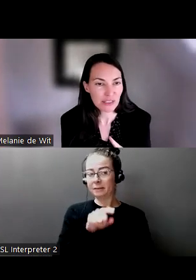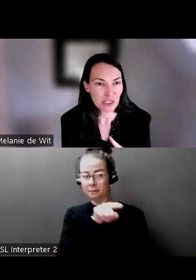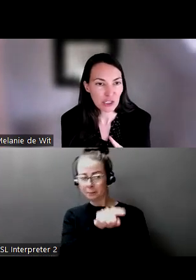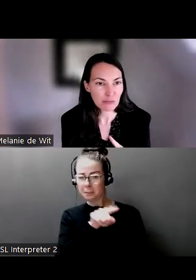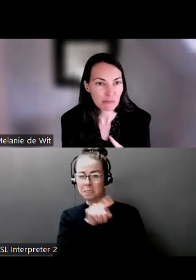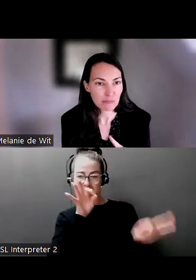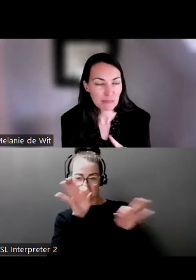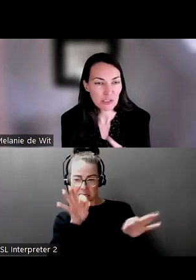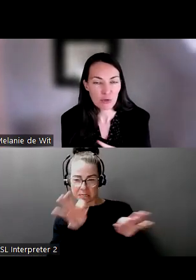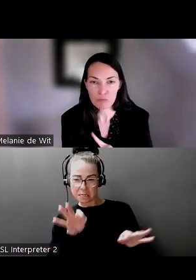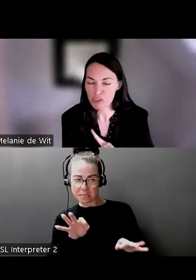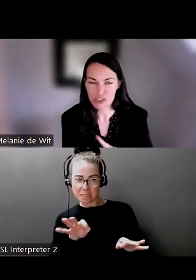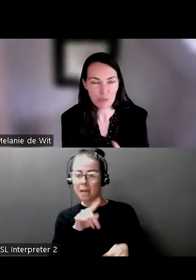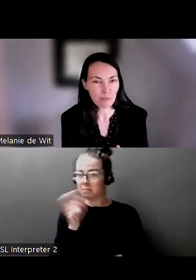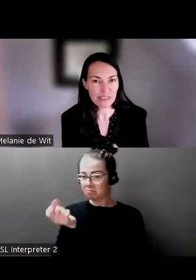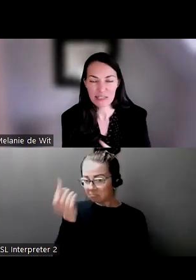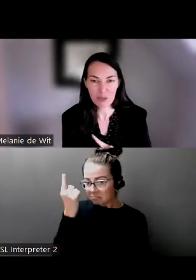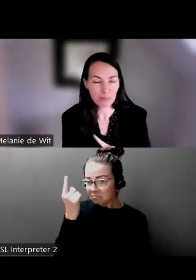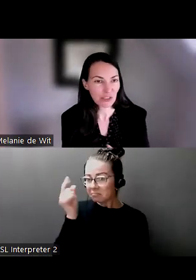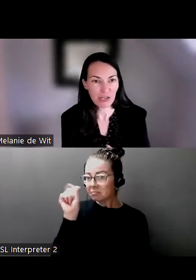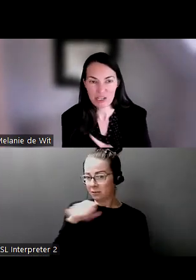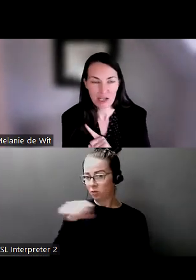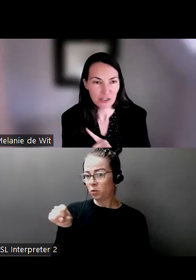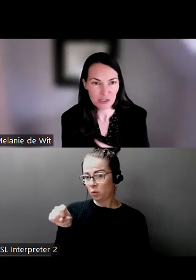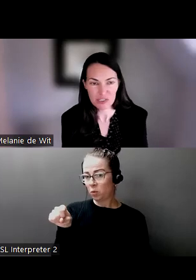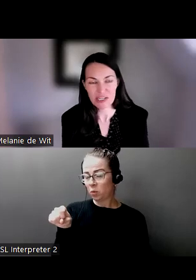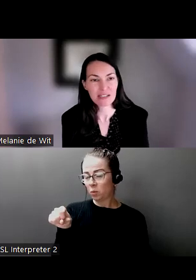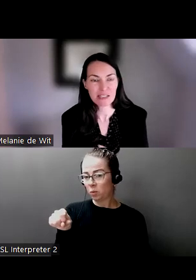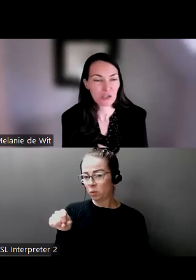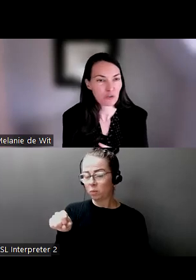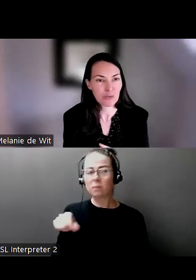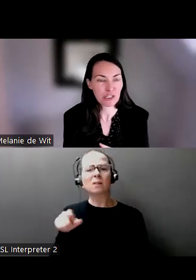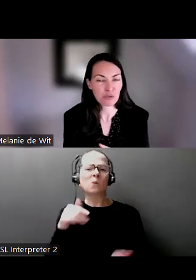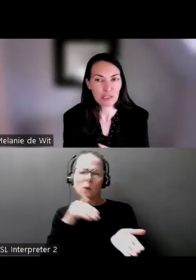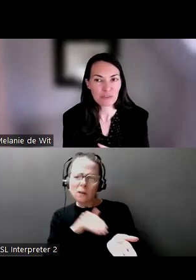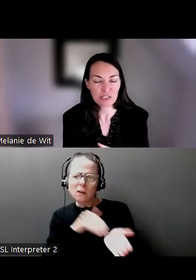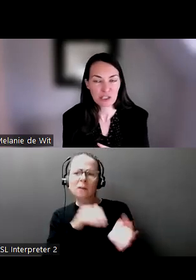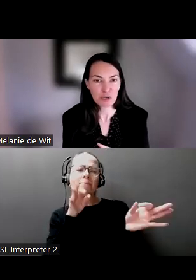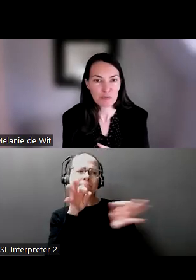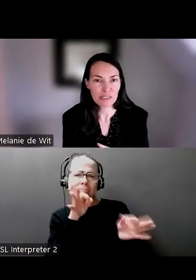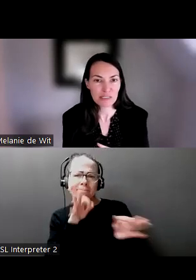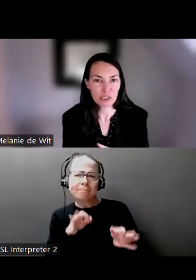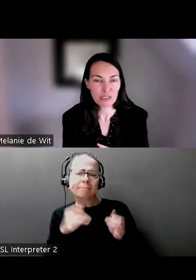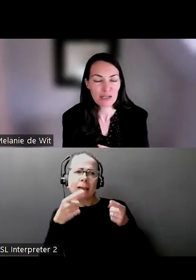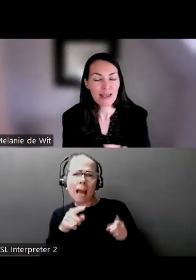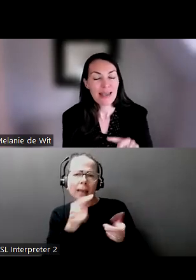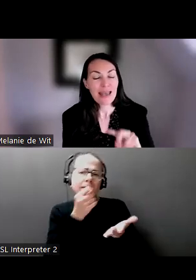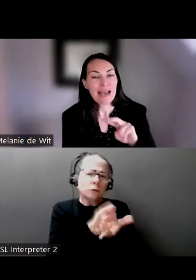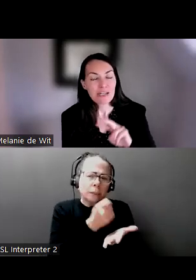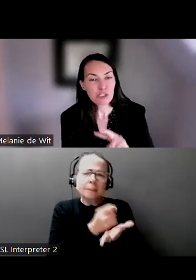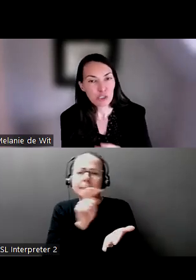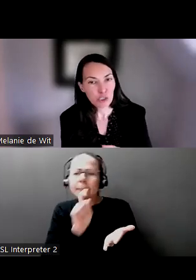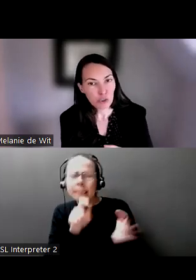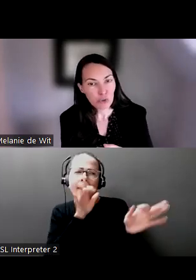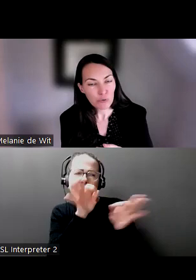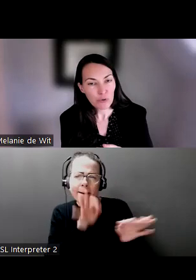the decision. So just a basic ability to understand the information relevant to the treatment decision.